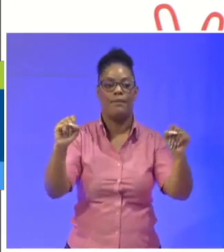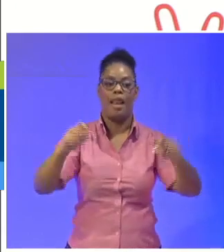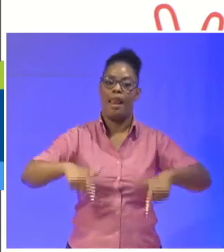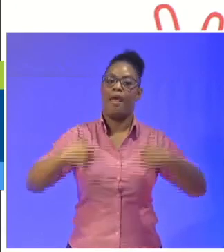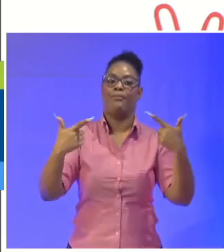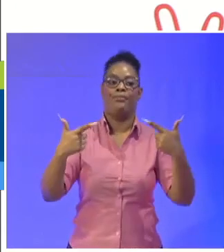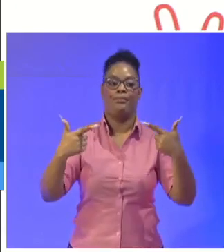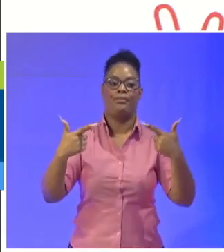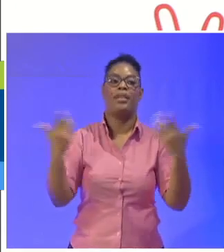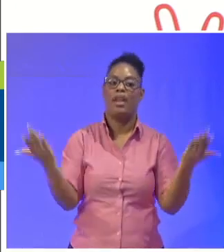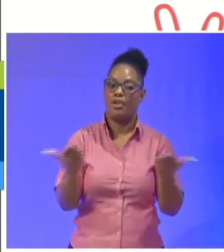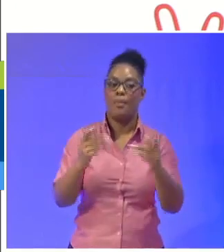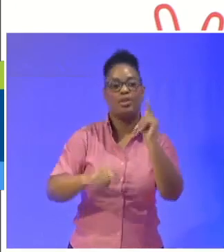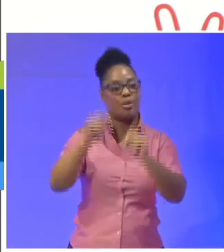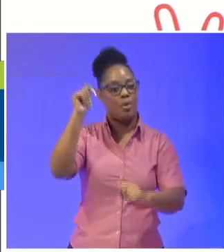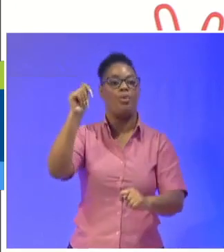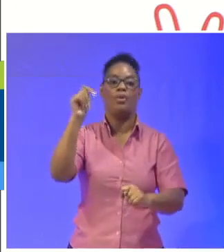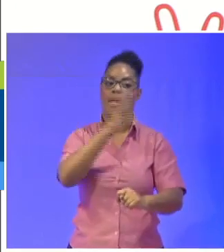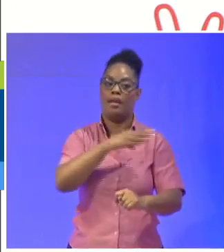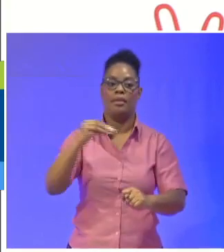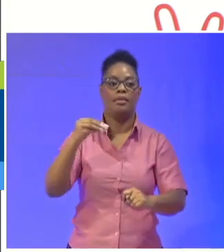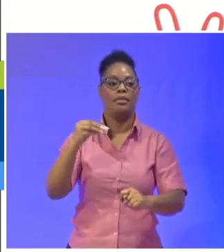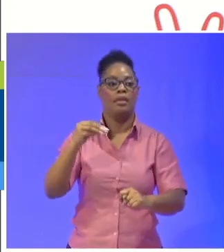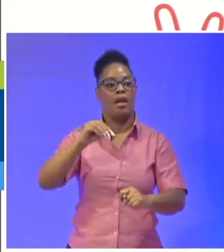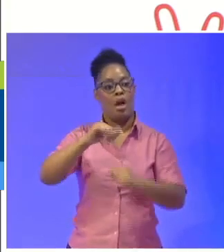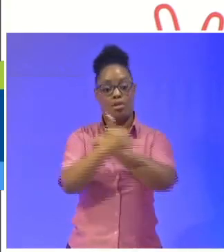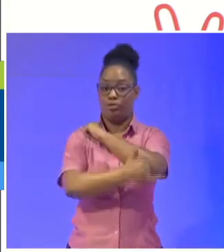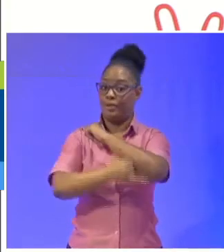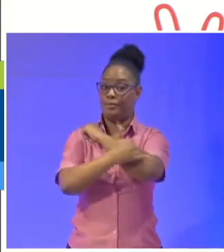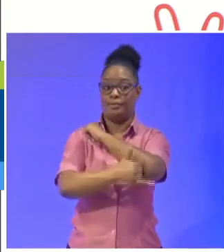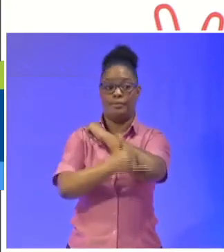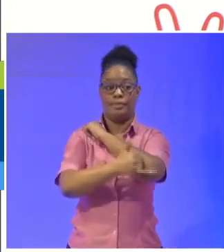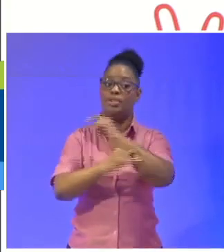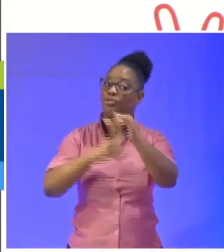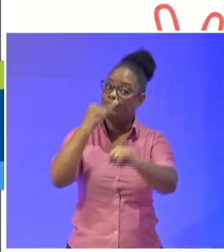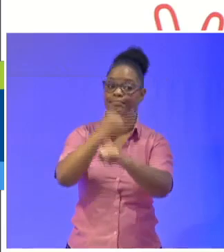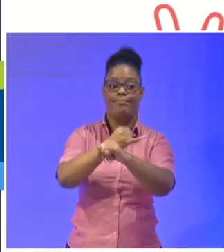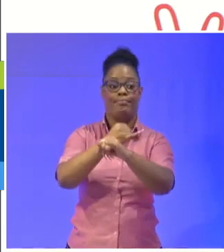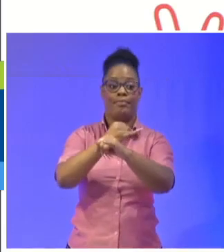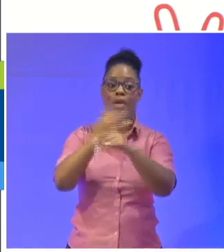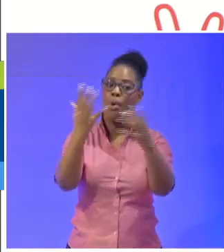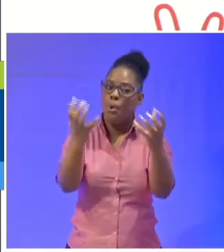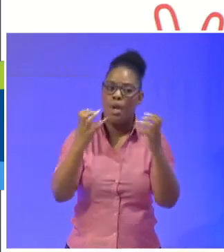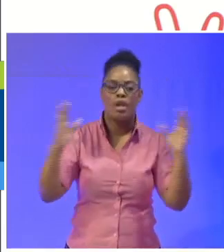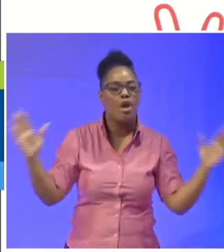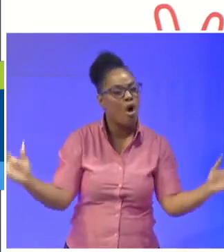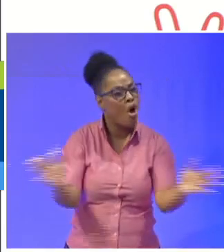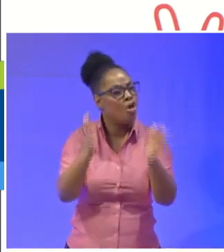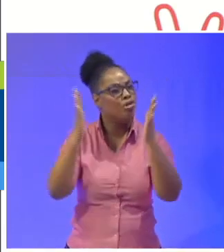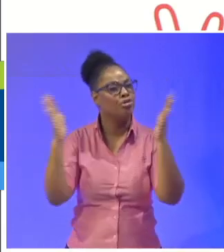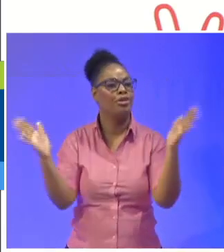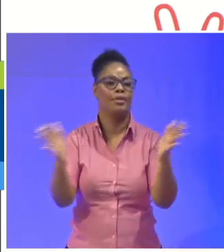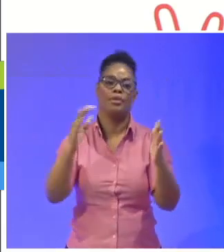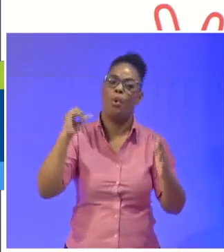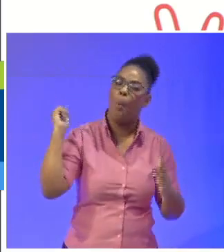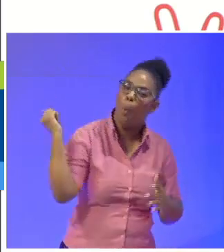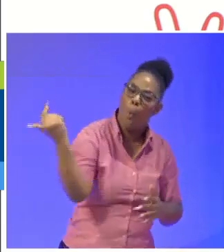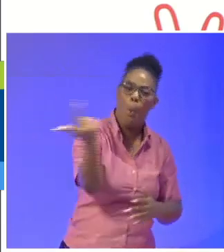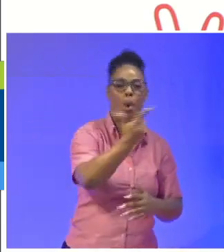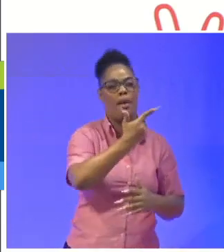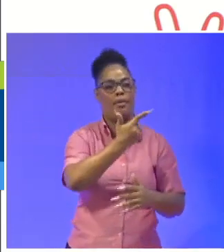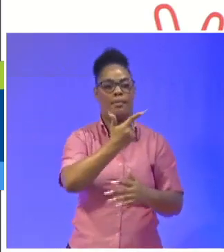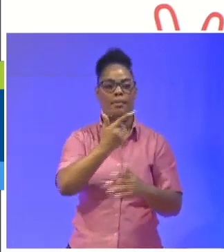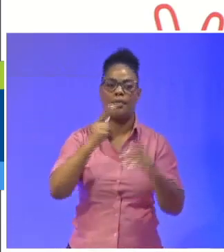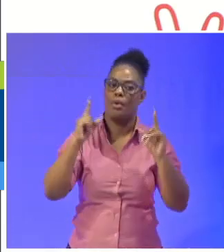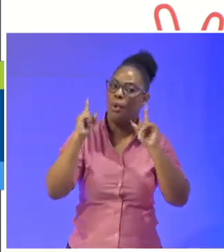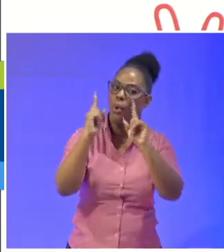They've been saving lives internationally. And we do want to encourage everyone who can be vaccinated to go out and do